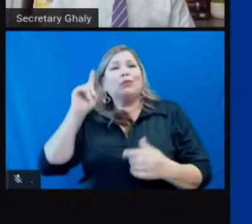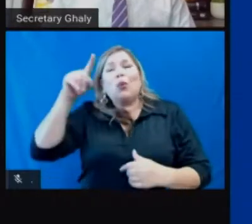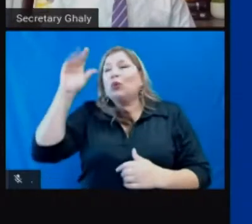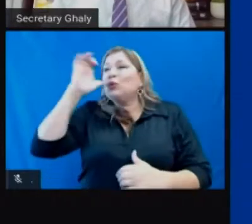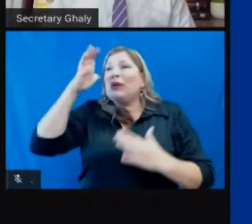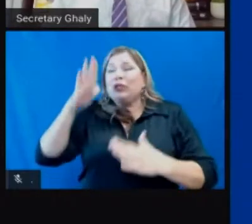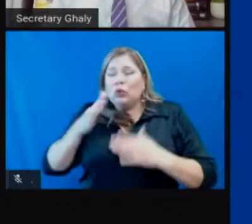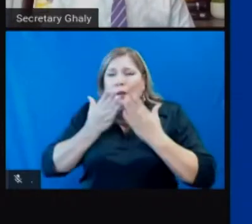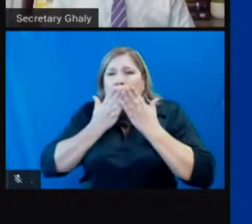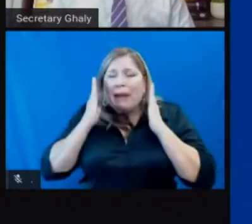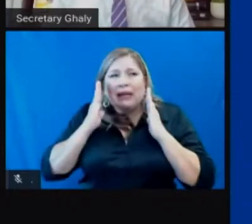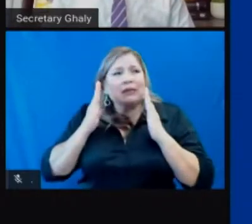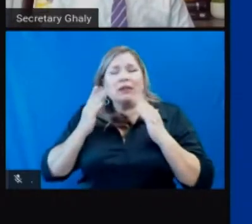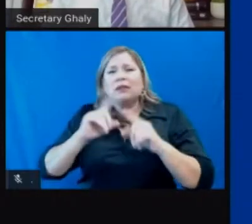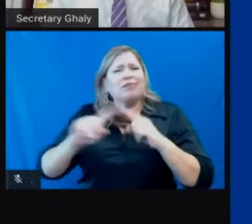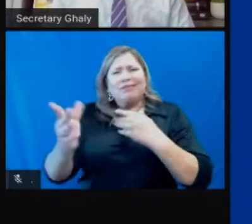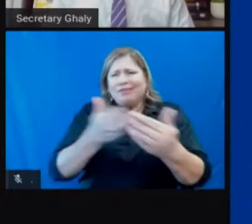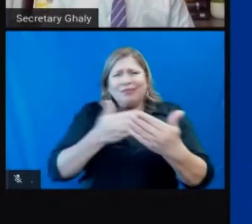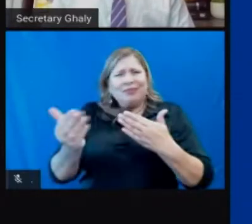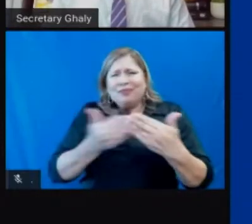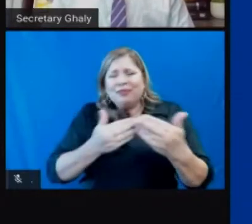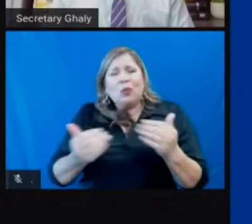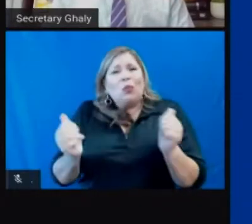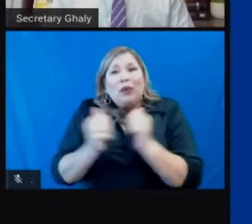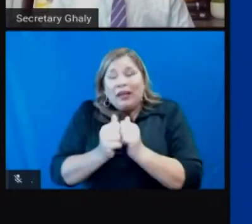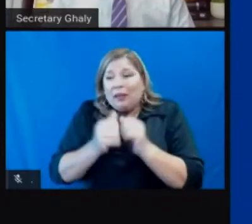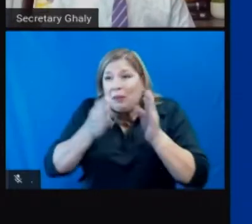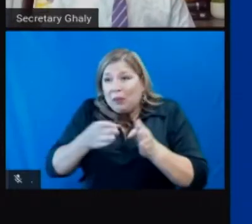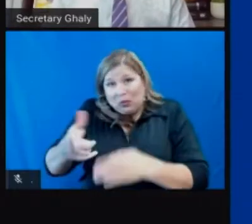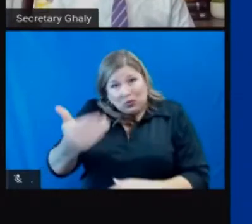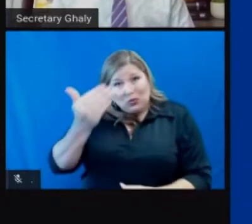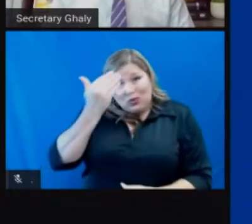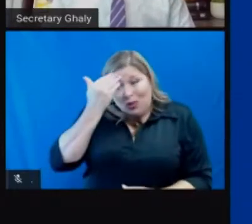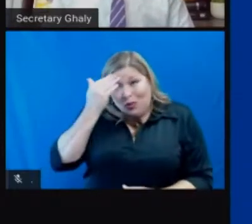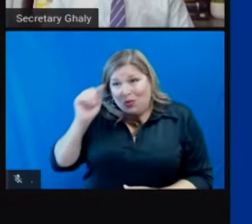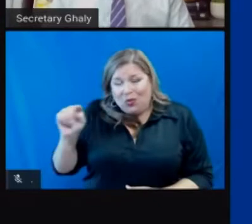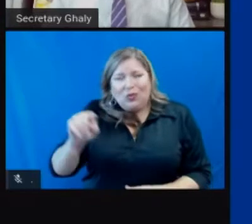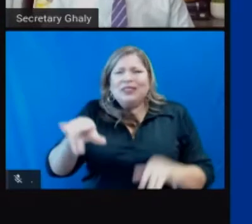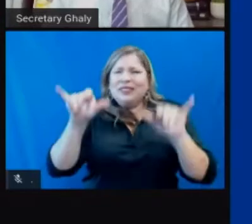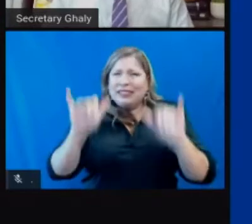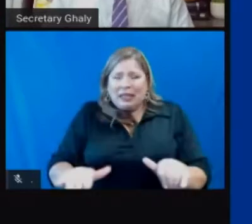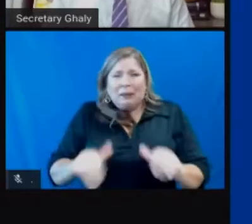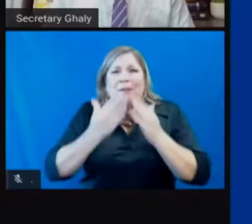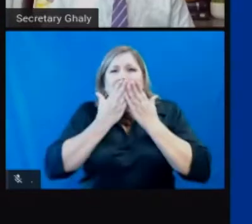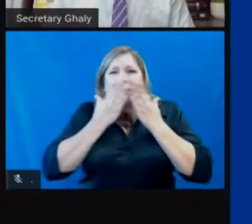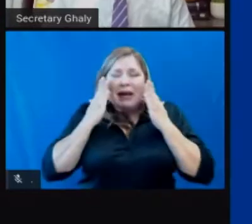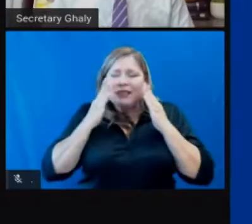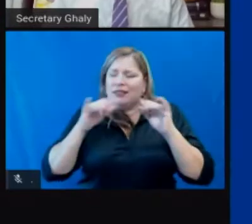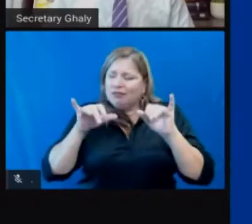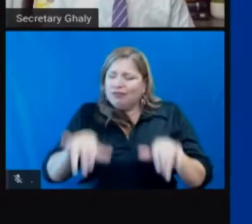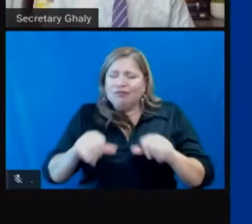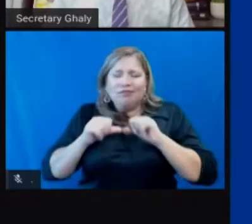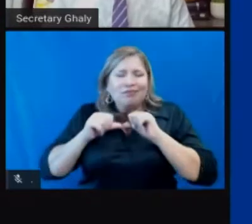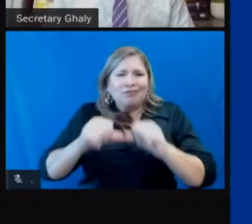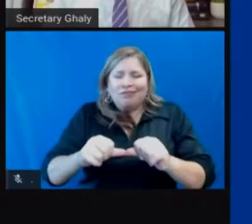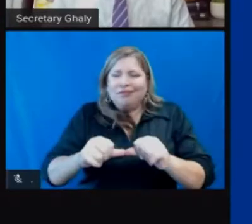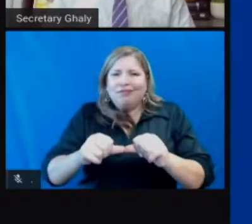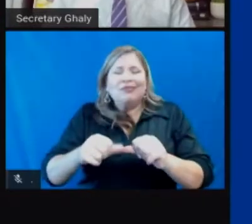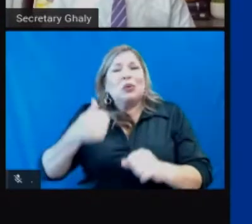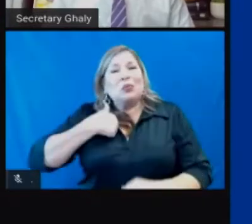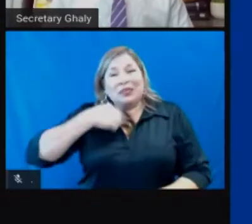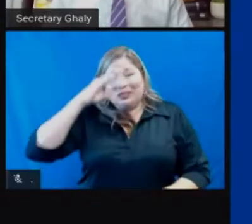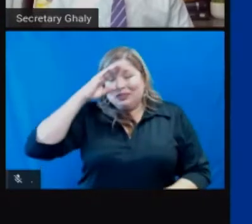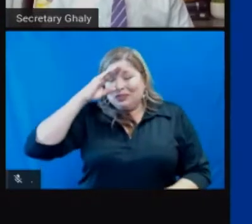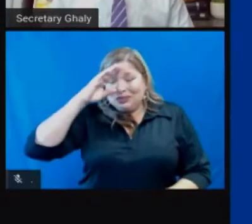but sometimes especially those when you're with those who you're familiar with. We know more and more the role of household